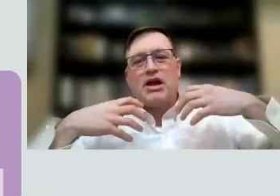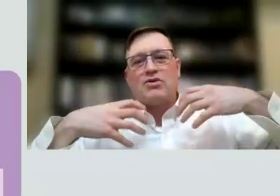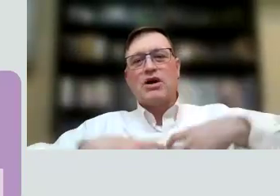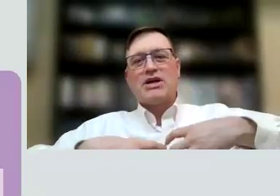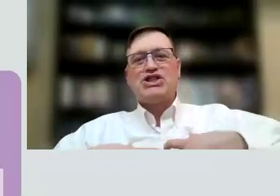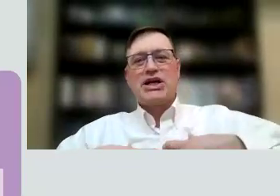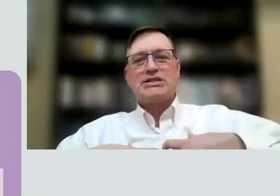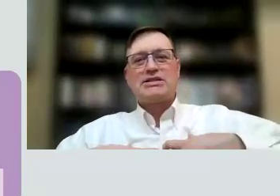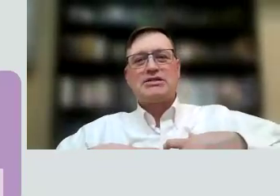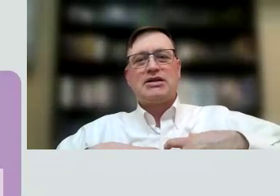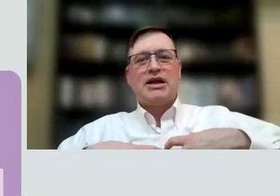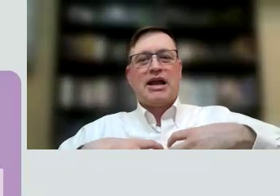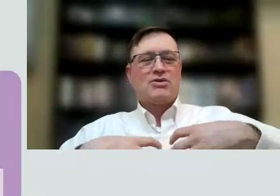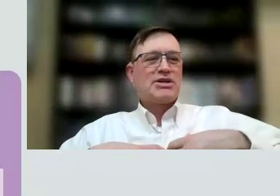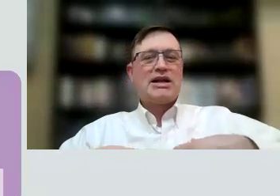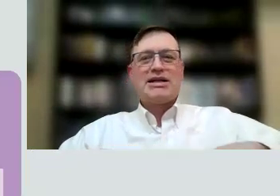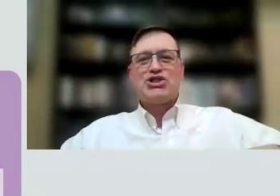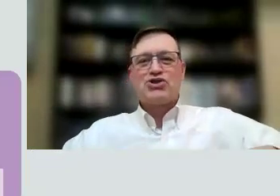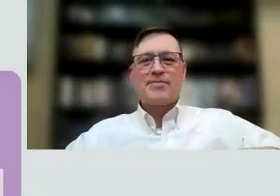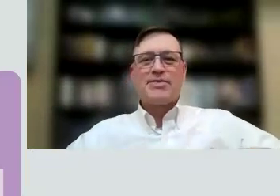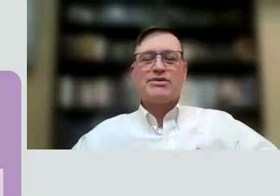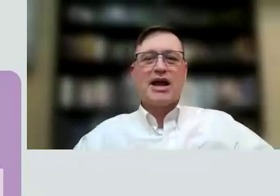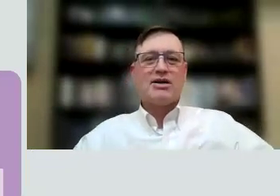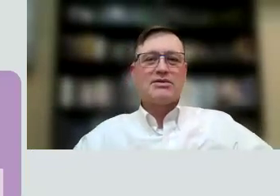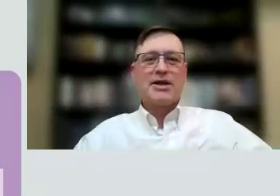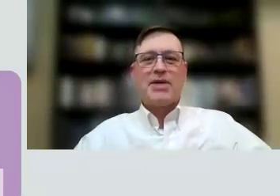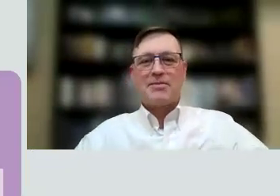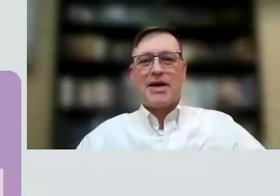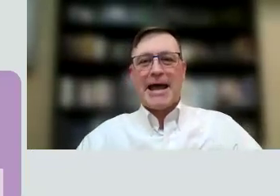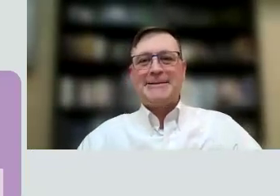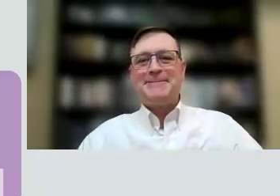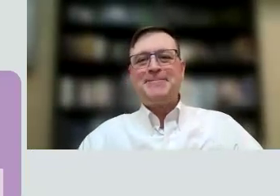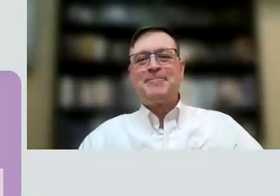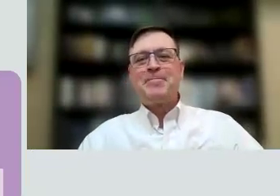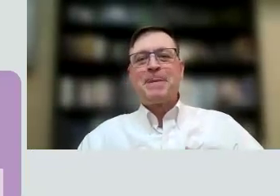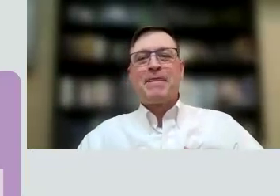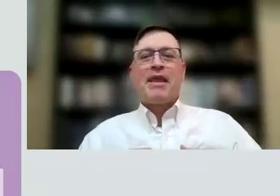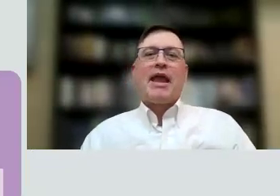equipment around my chest. I was kind of like strapped it around like a backpack.